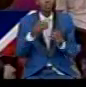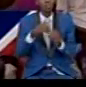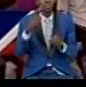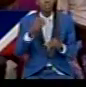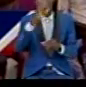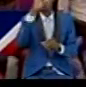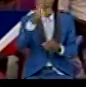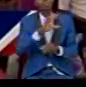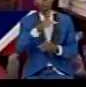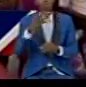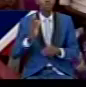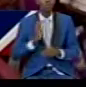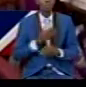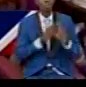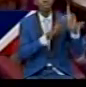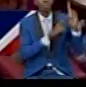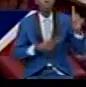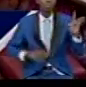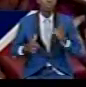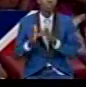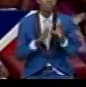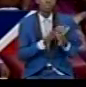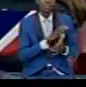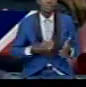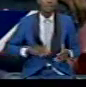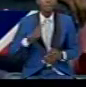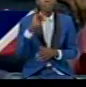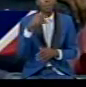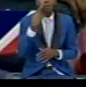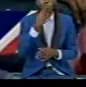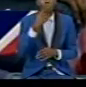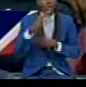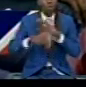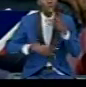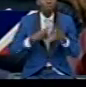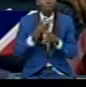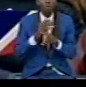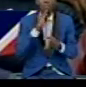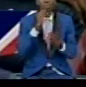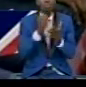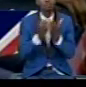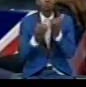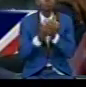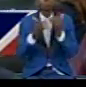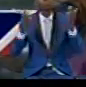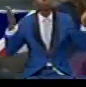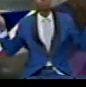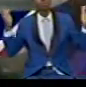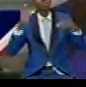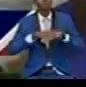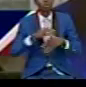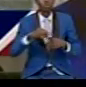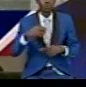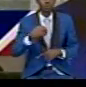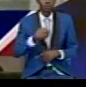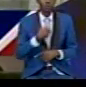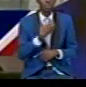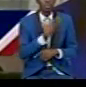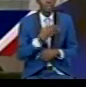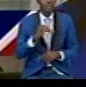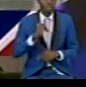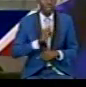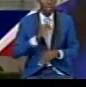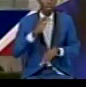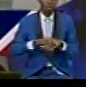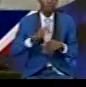our Lord Jesus Christ, by whom the world is crucified unto me, and I to